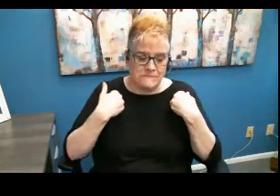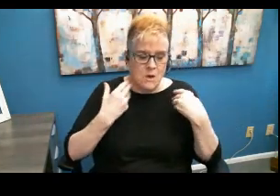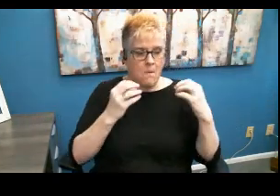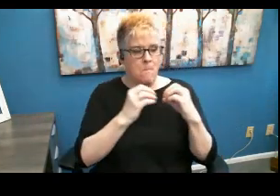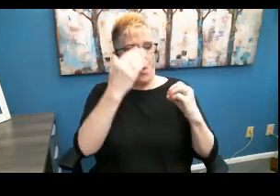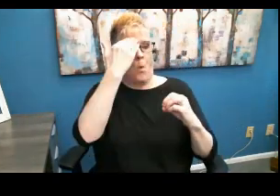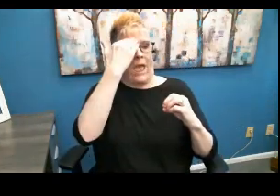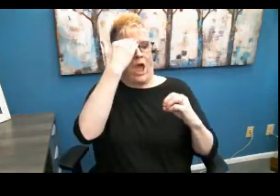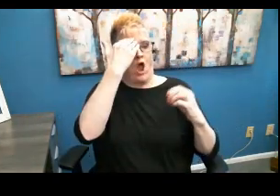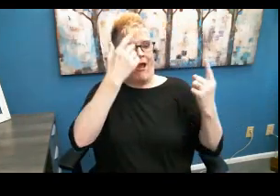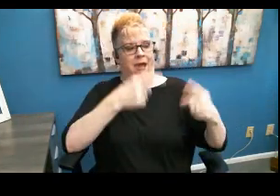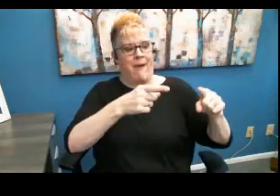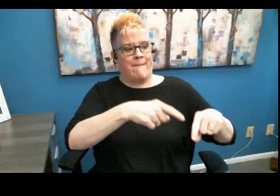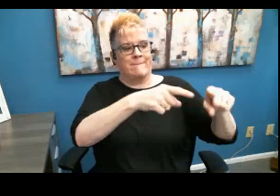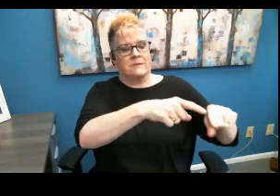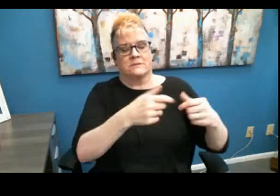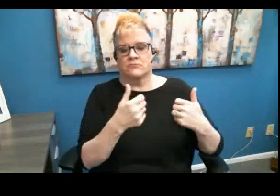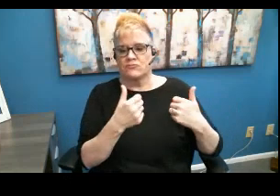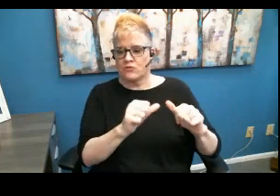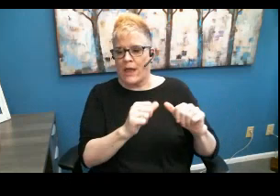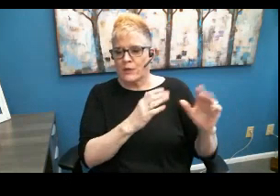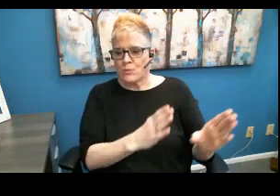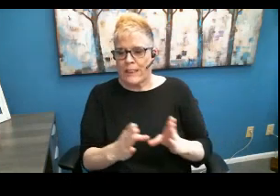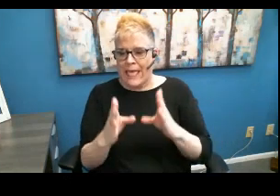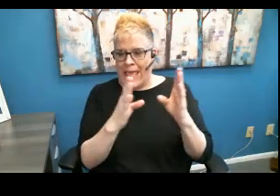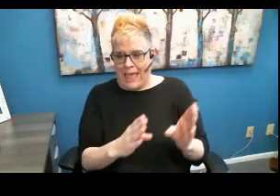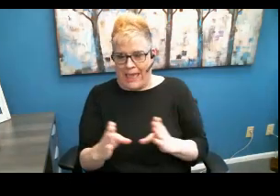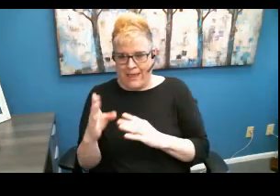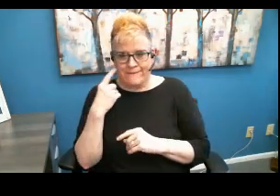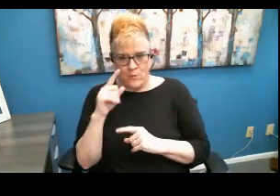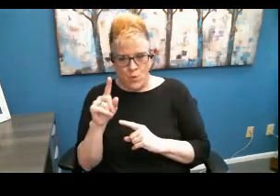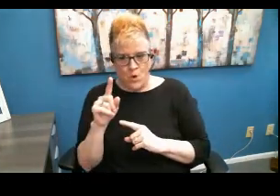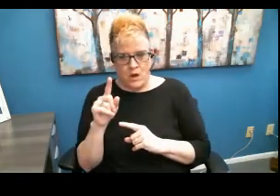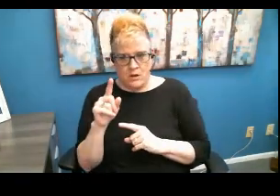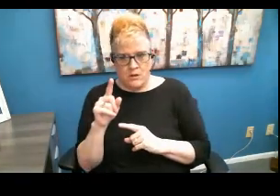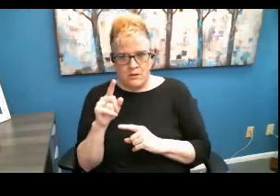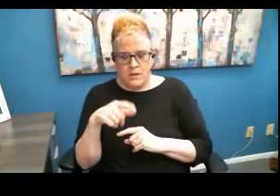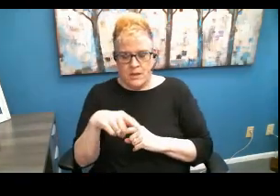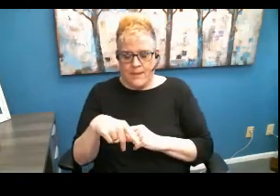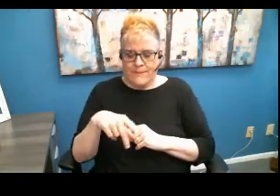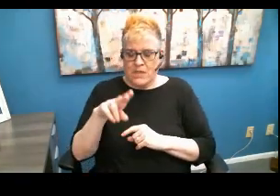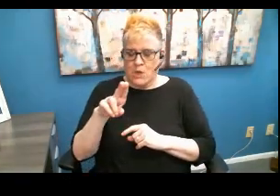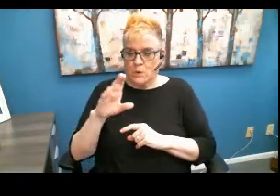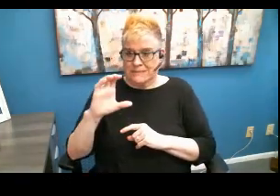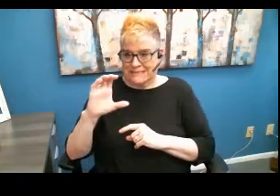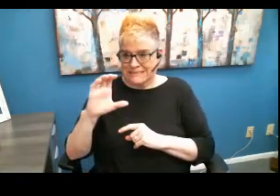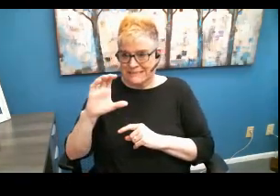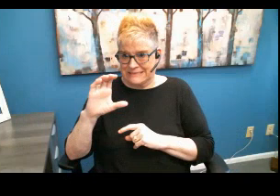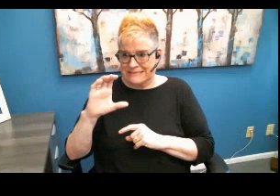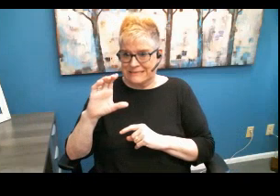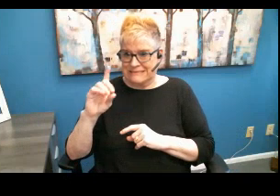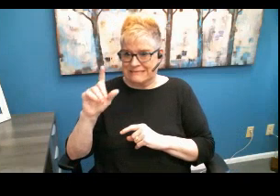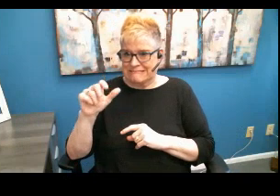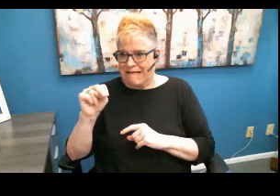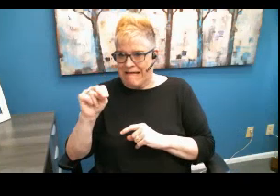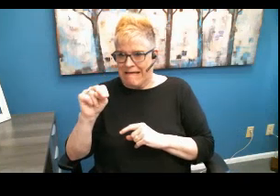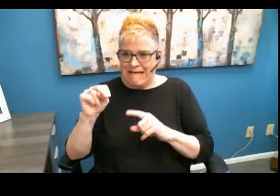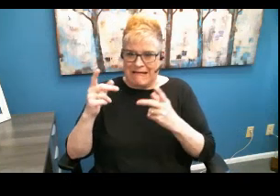aware of, and we've been trying to plan for. I know PUC, Dan Searforce and the TUS